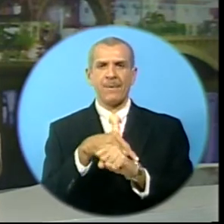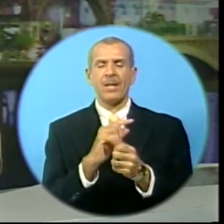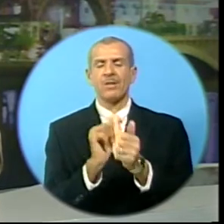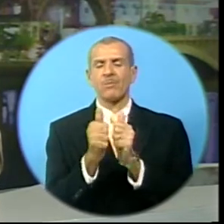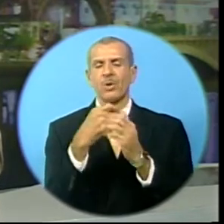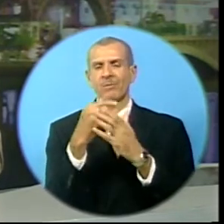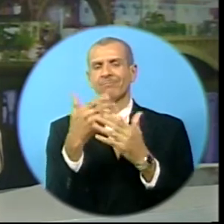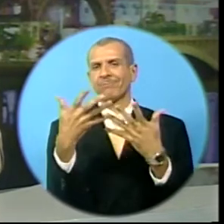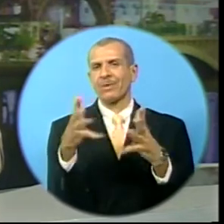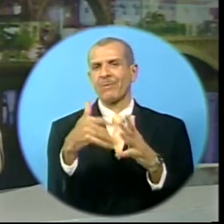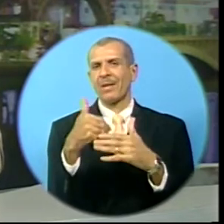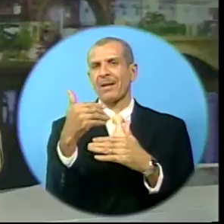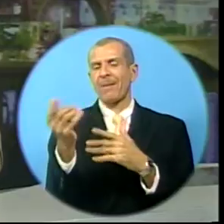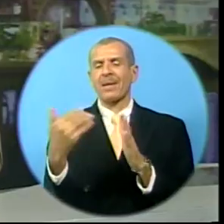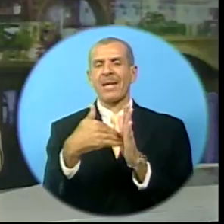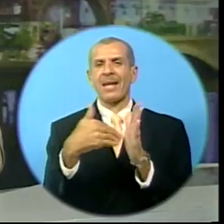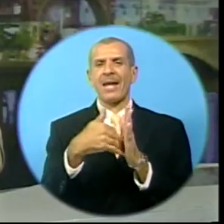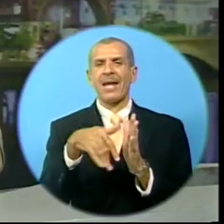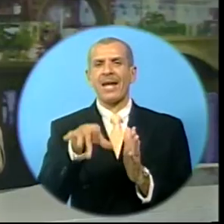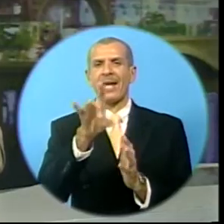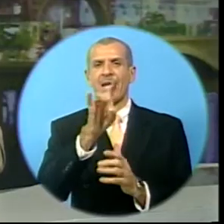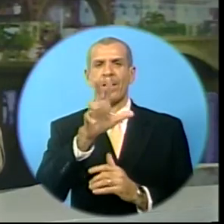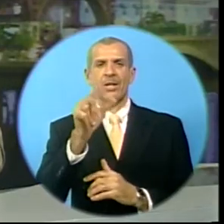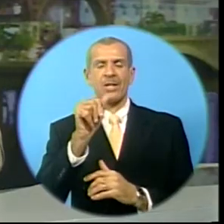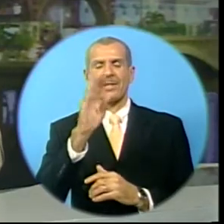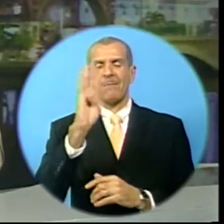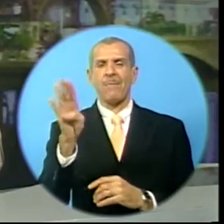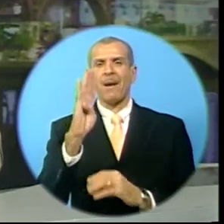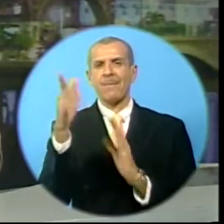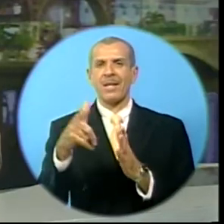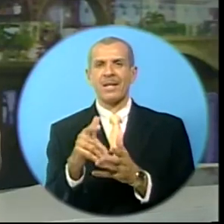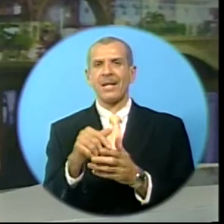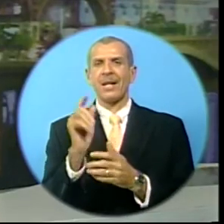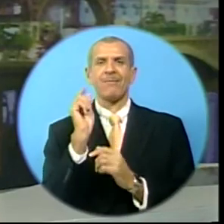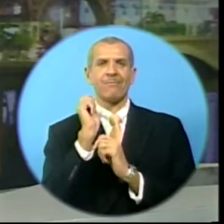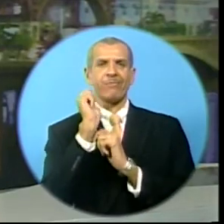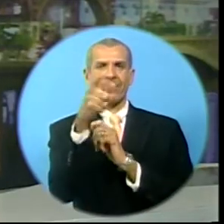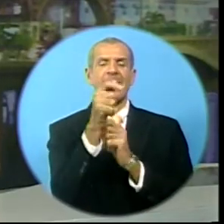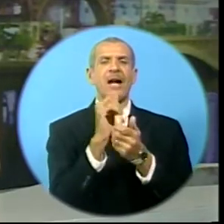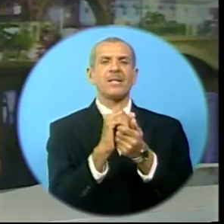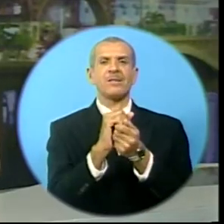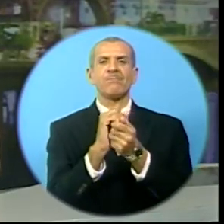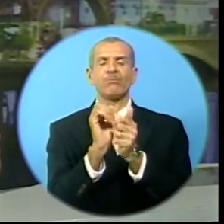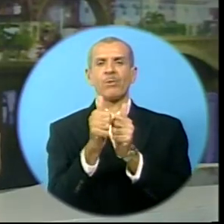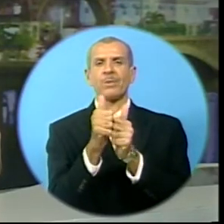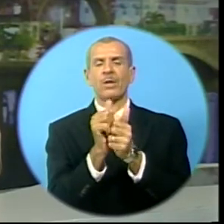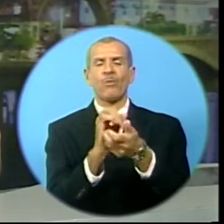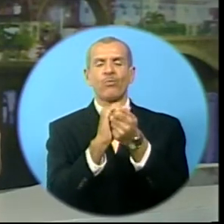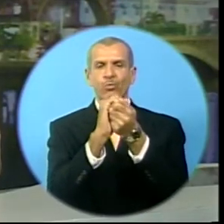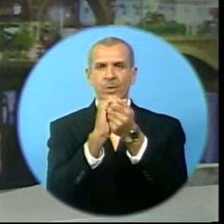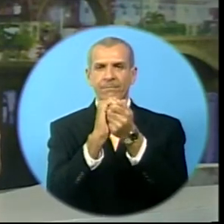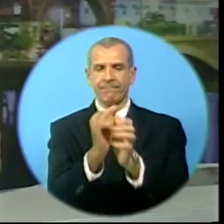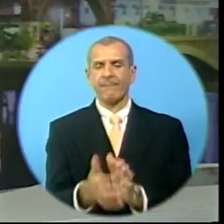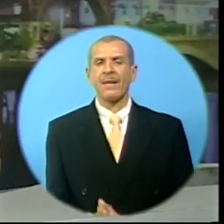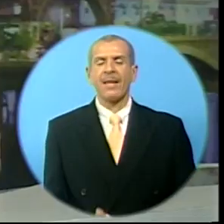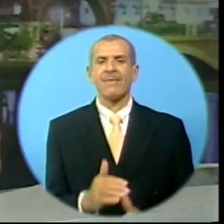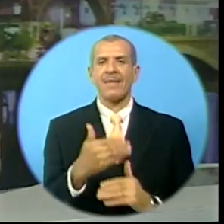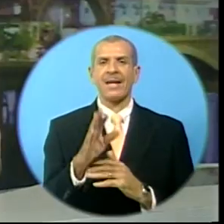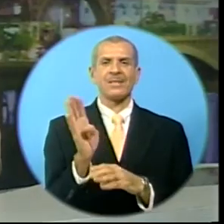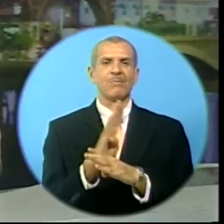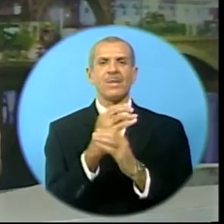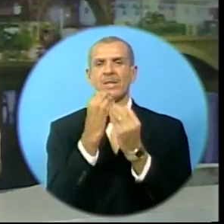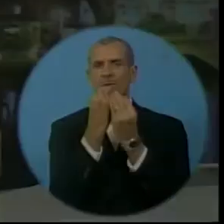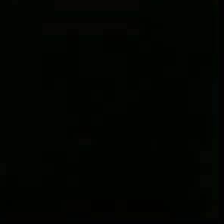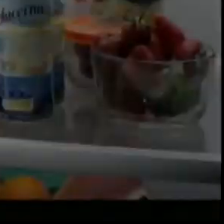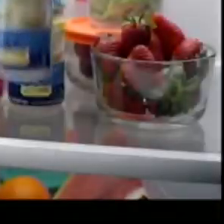be back at 8:30 where we'll see a Barbadian darts player winning an international competition. But up next, the business report.